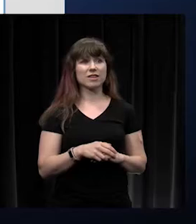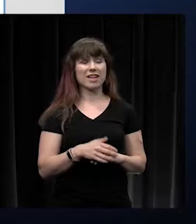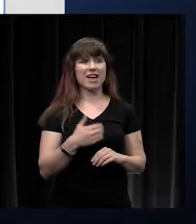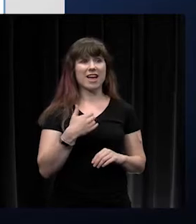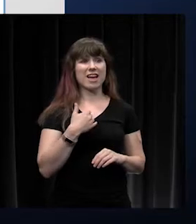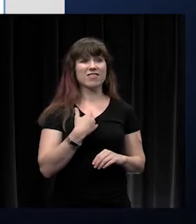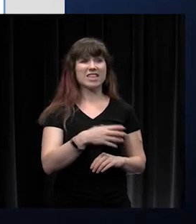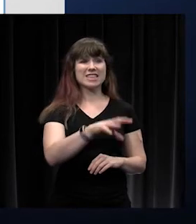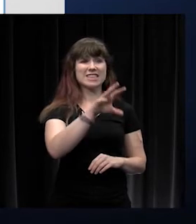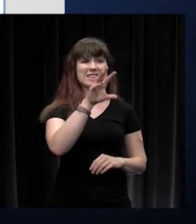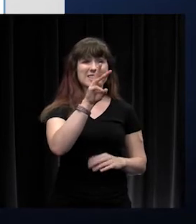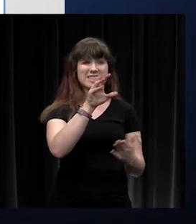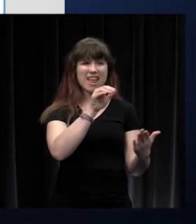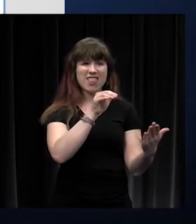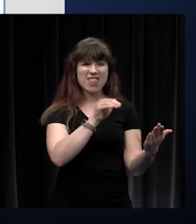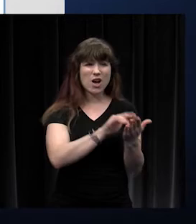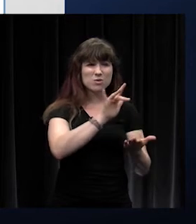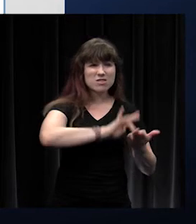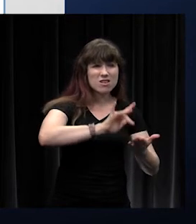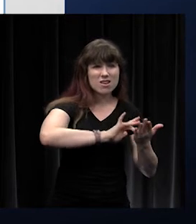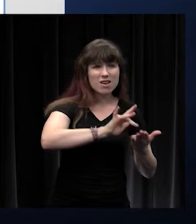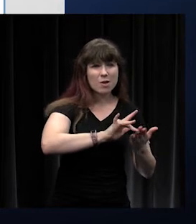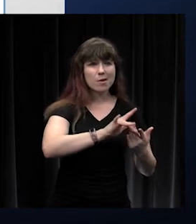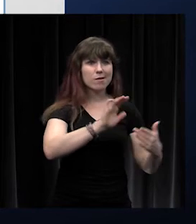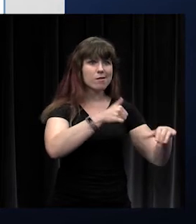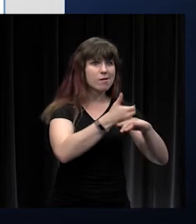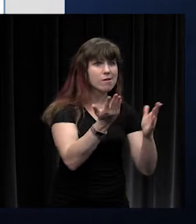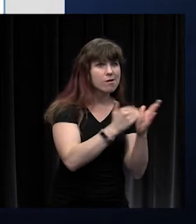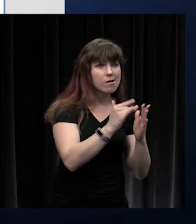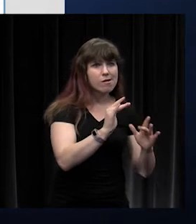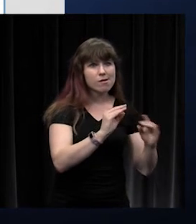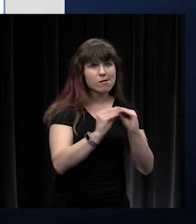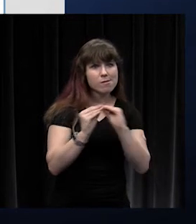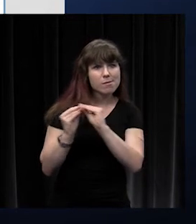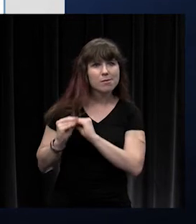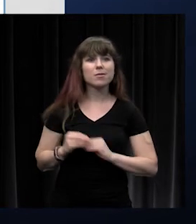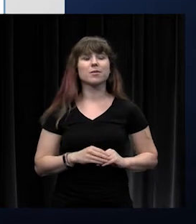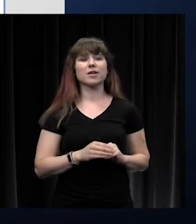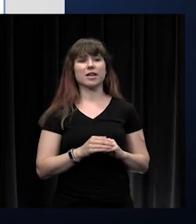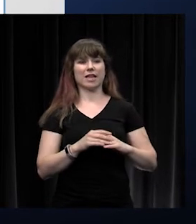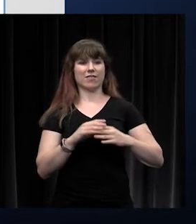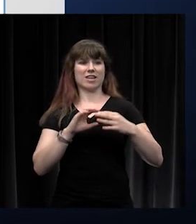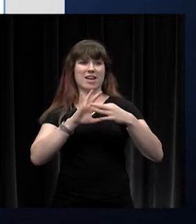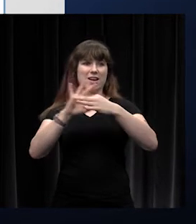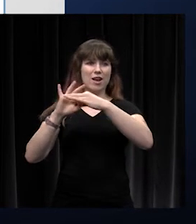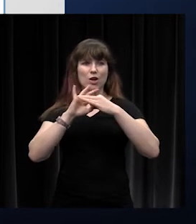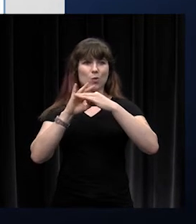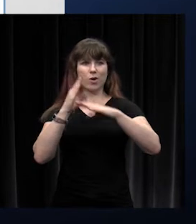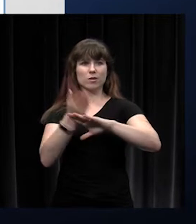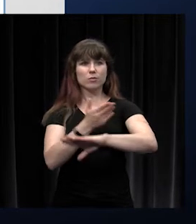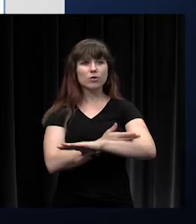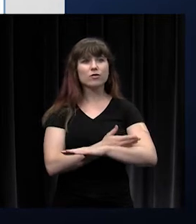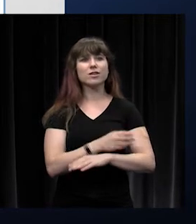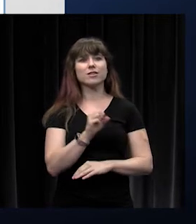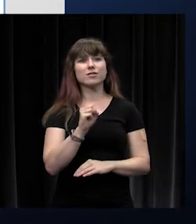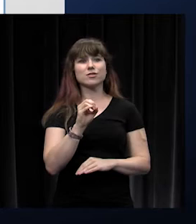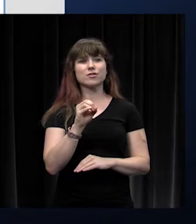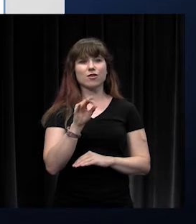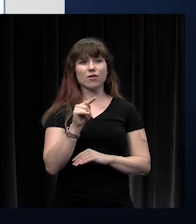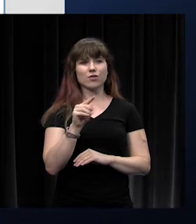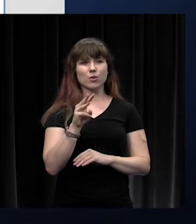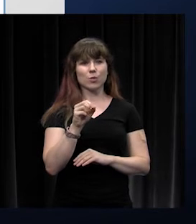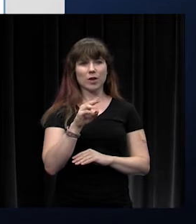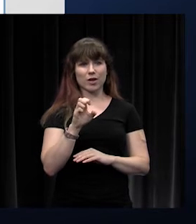6,000 devices, as you can imagine, doing a lot of improvements in the network and software improvements, certainly